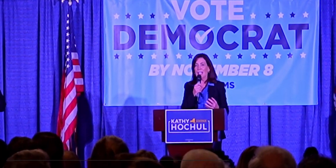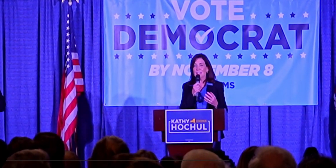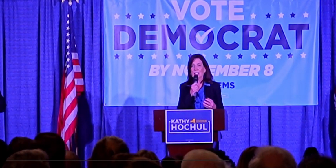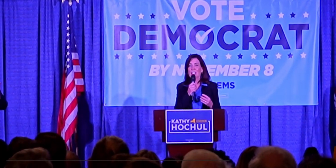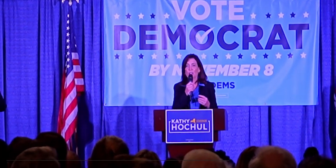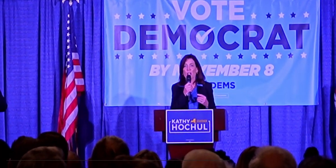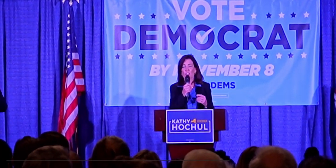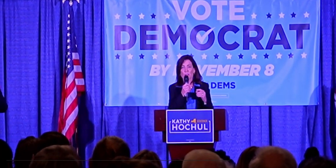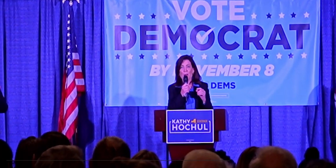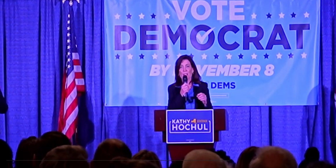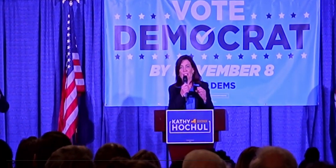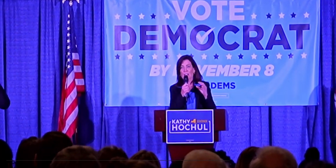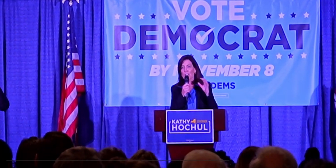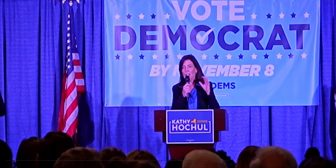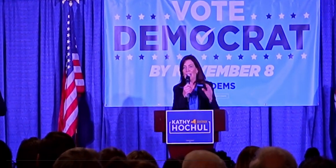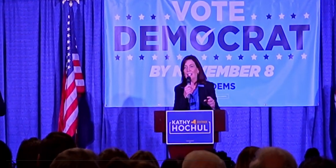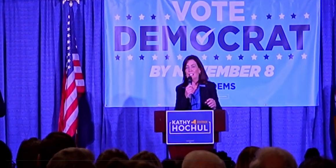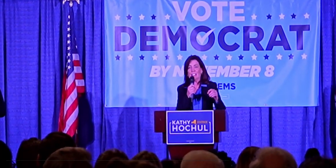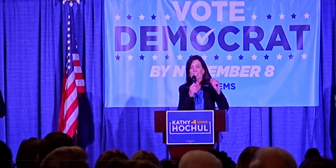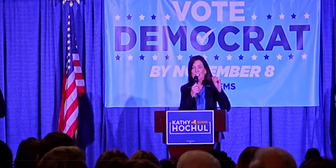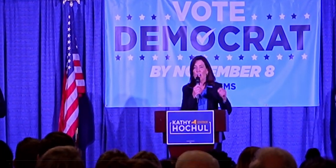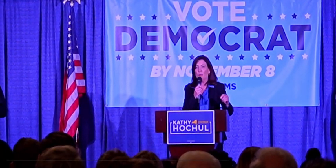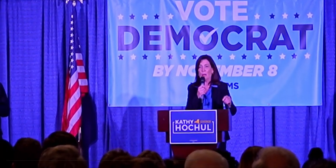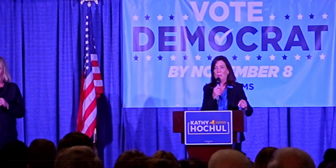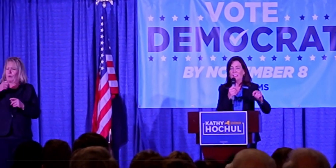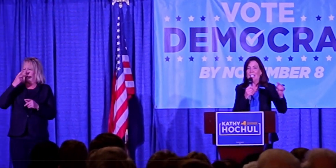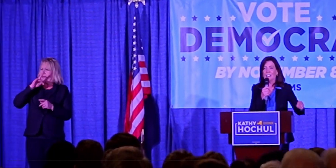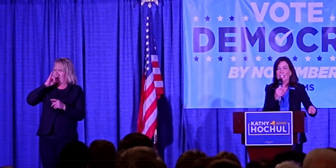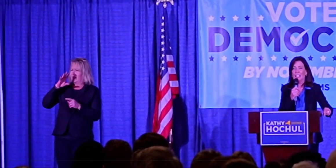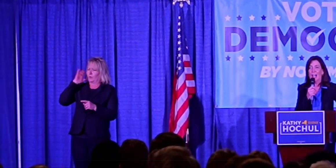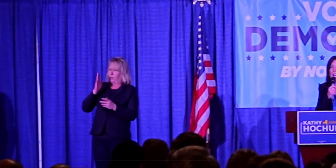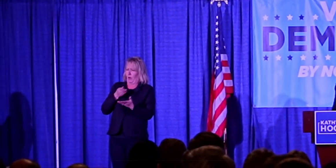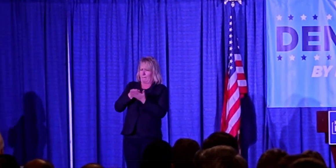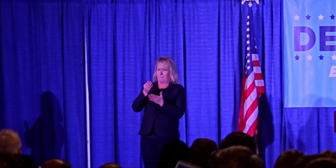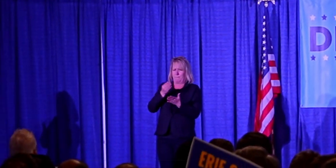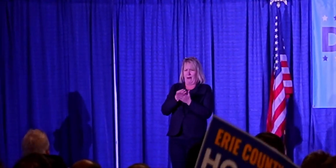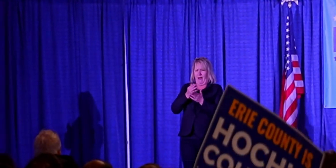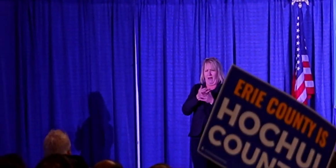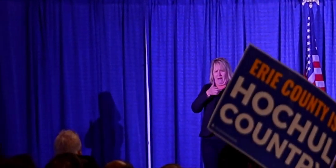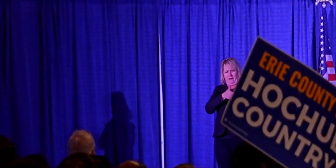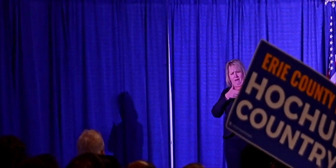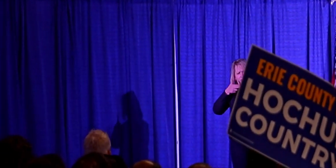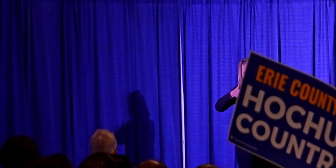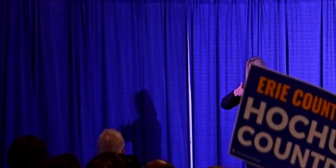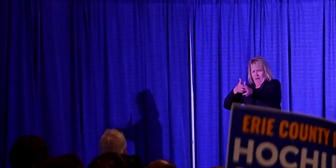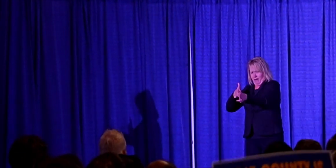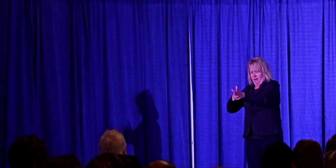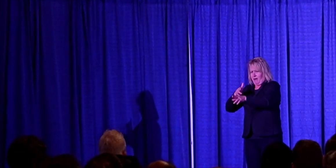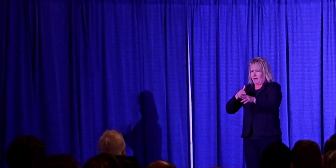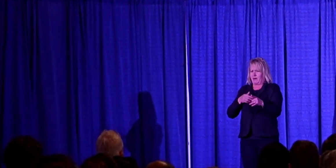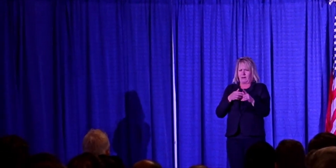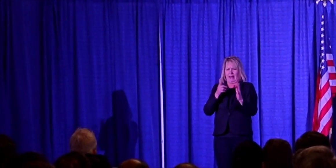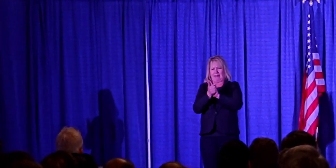stop. Our lives are too precious. No 18-year-old to be able to get their hands on an assault weapon legally on their birthday.